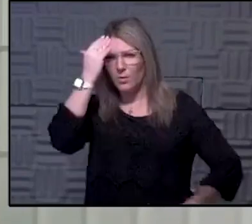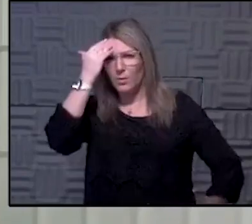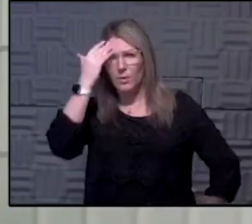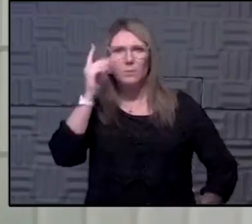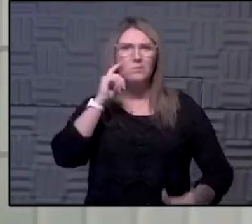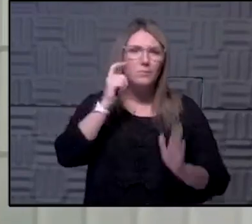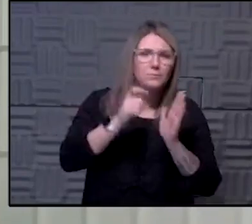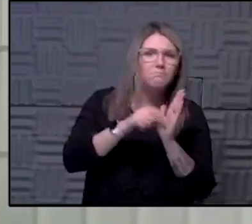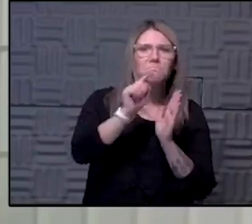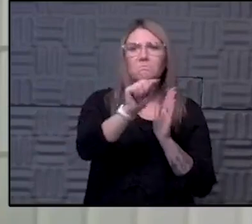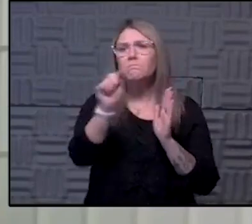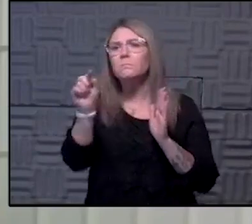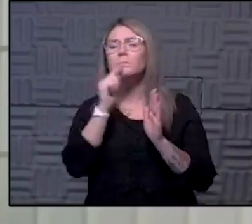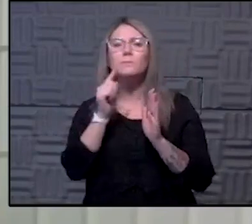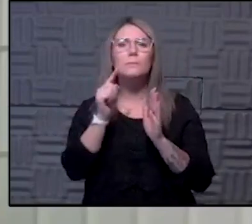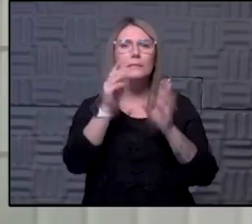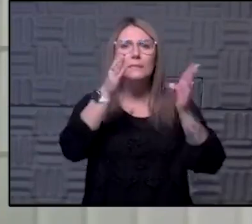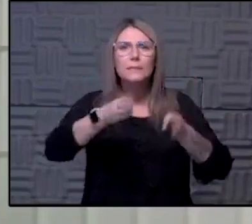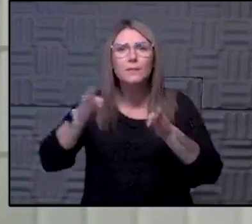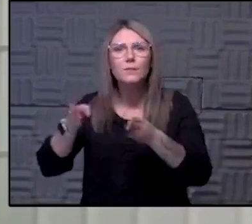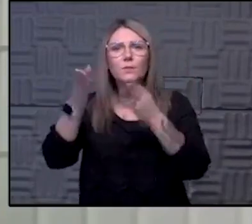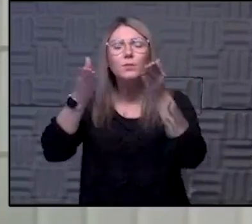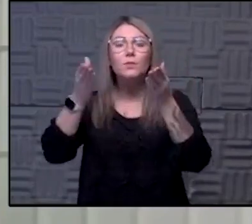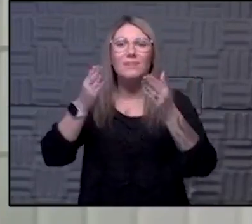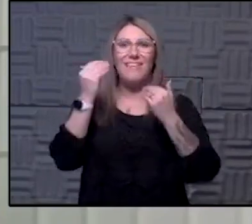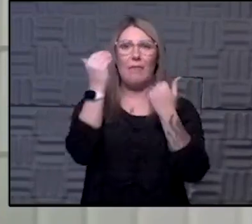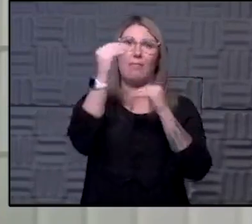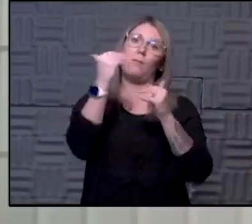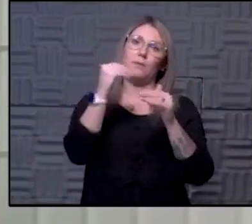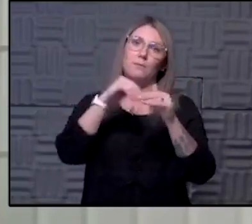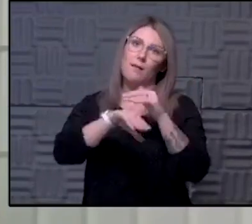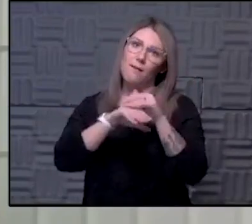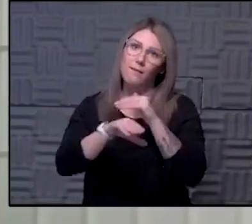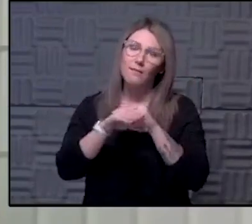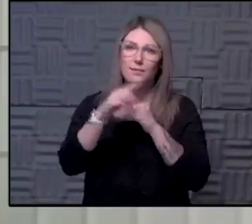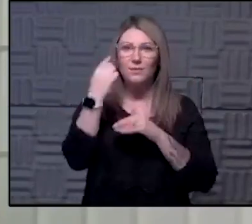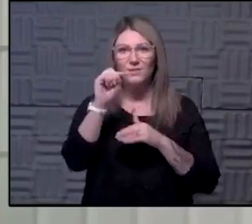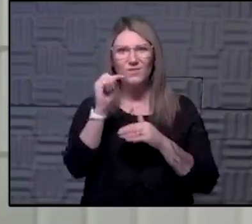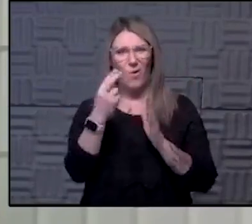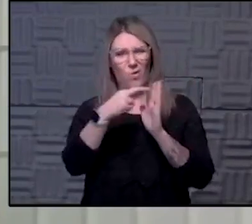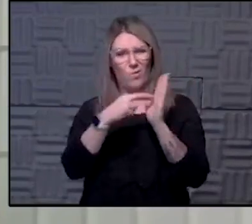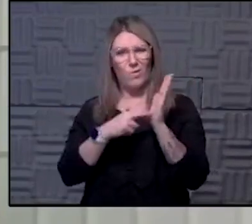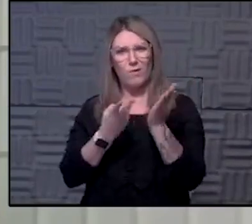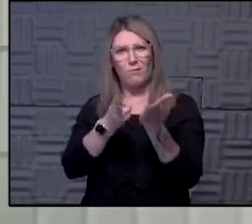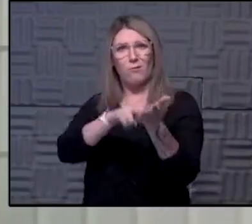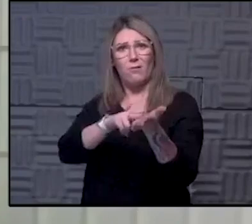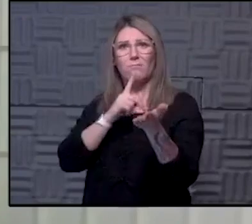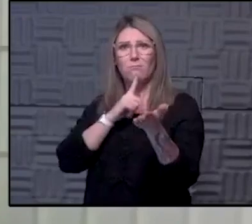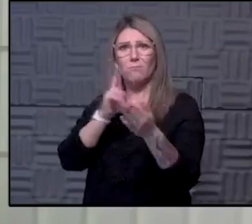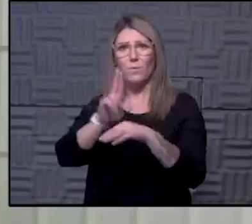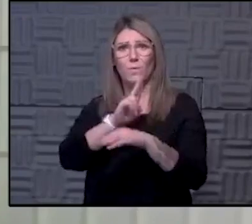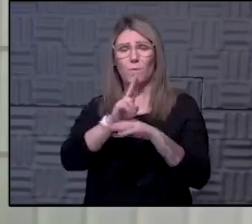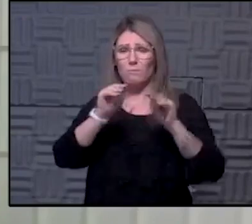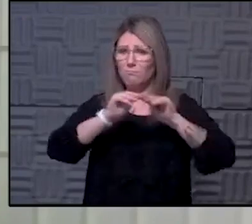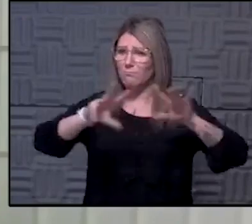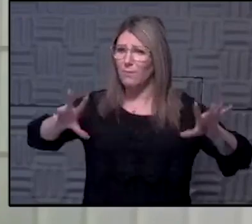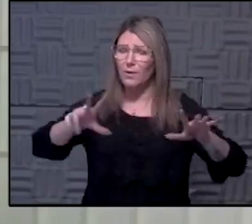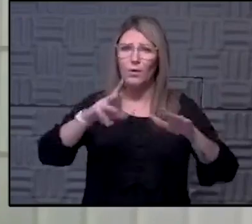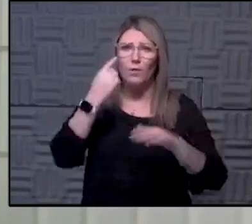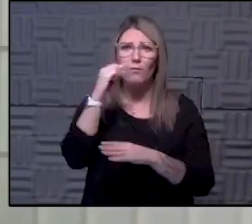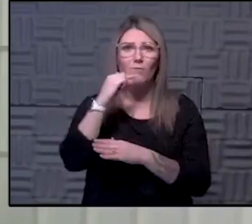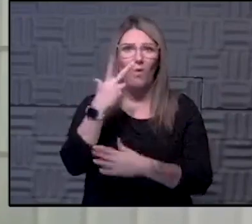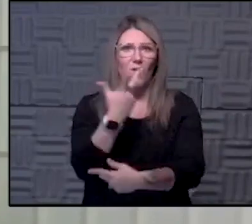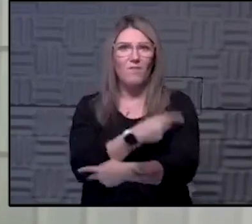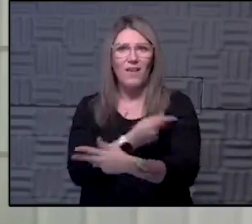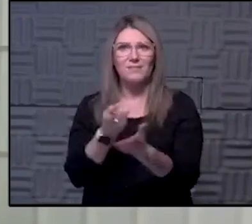the individuals that we serve had limited access to some of the registries that were used across the region to enroll in the